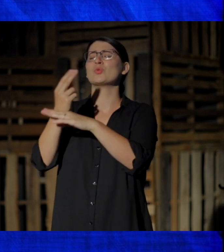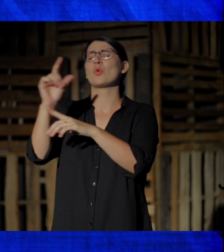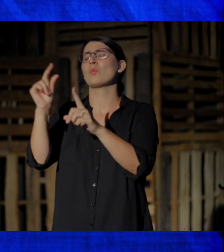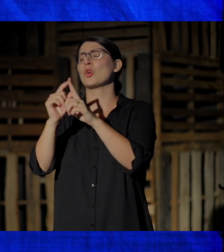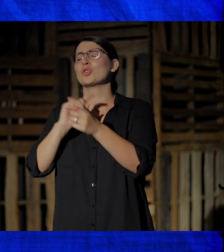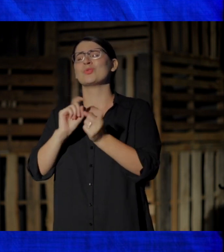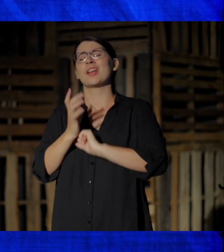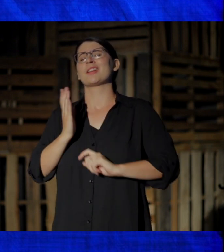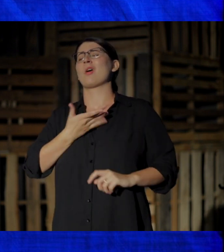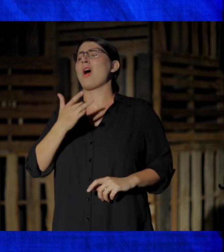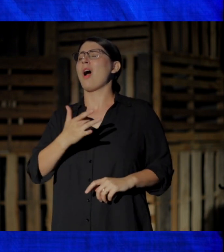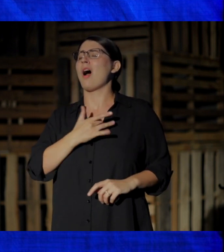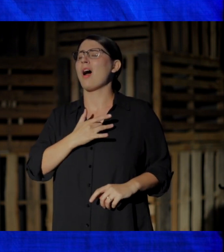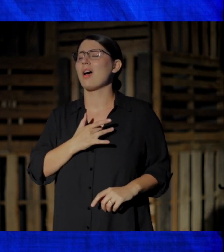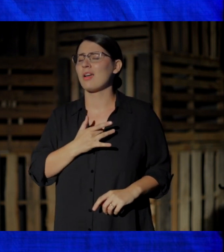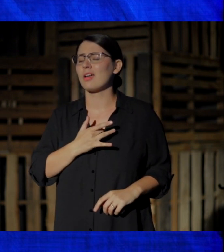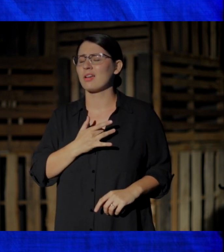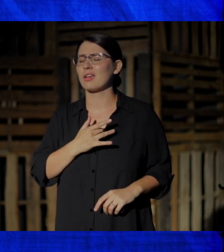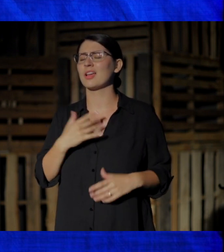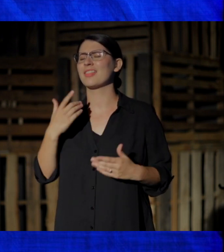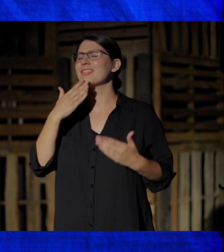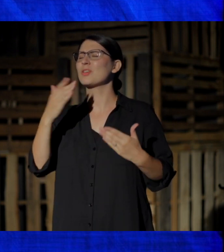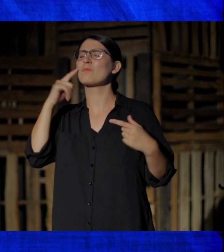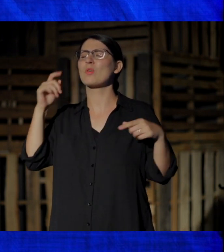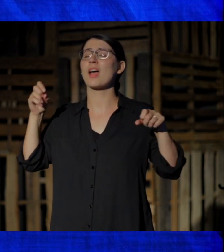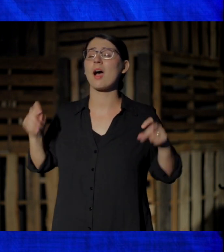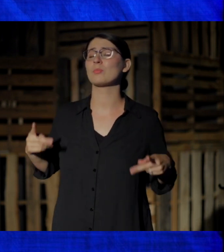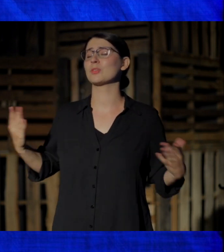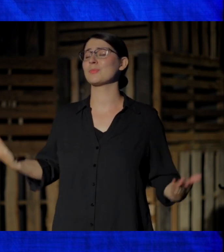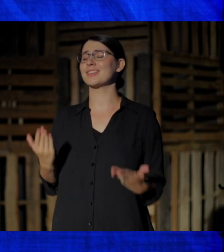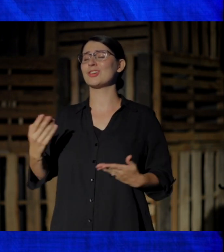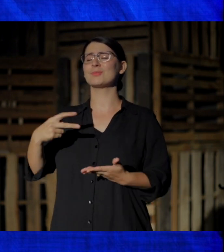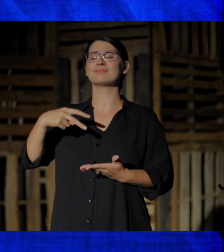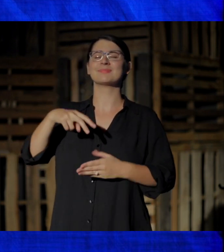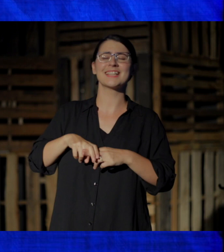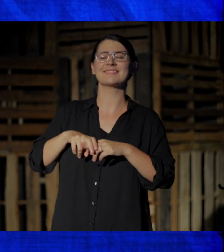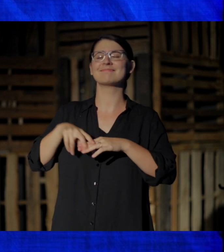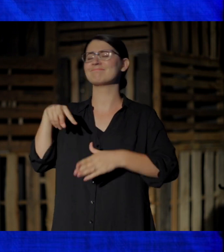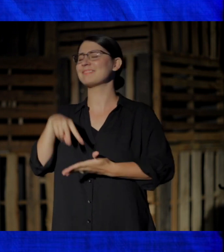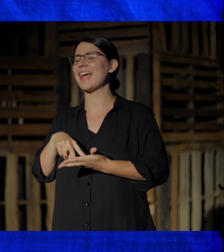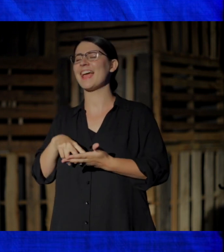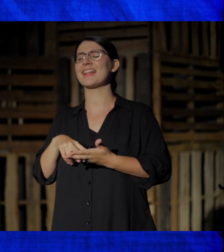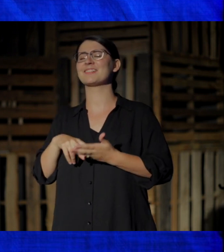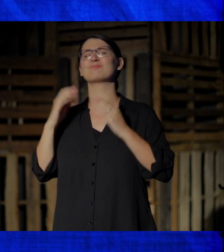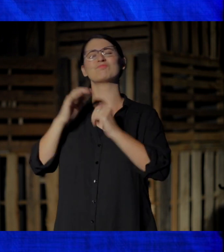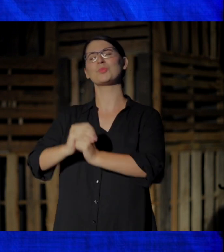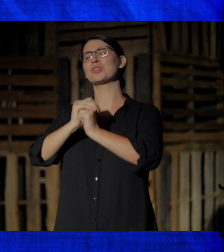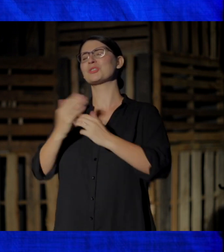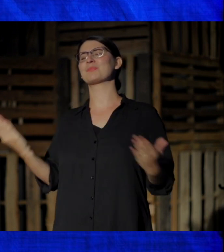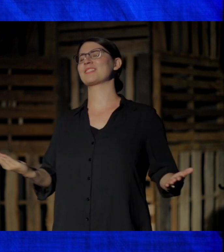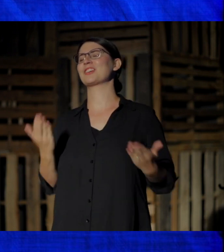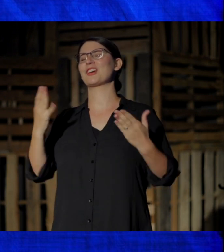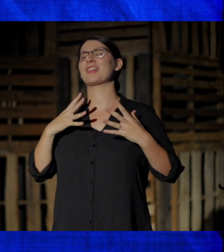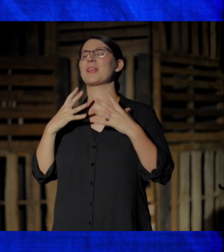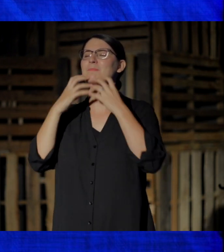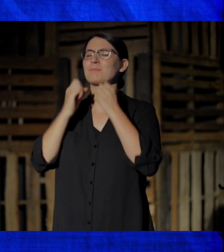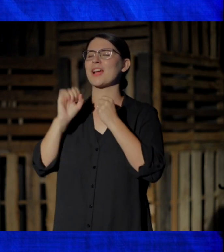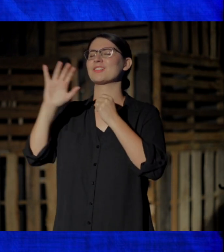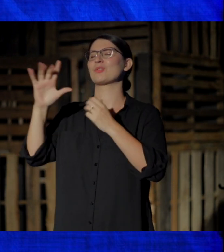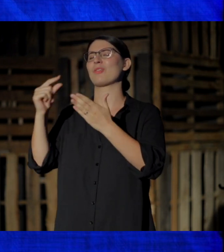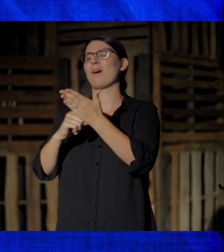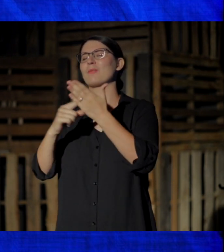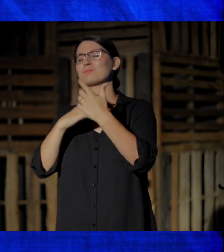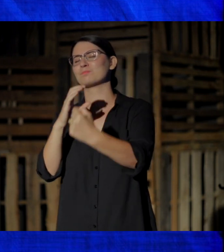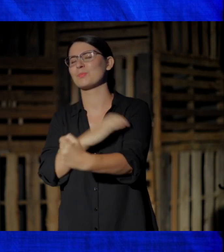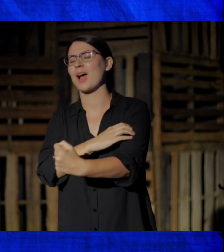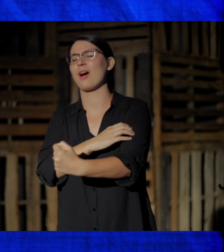an opportunity to sit here, stand here, sing a song about your love, your grace, the power of the gospel. God, thank you so much for who you are, and